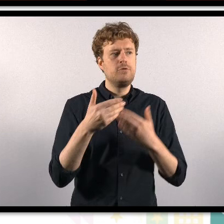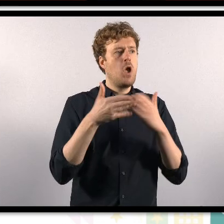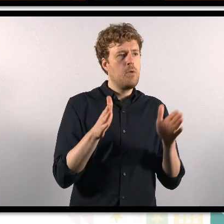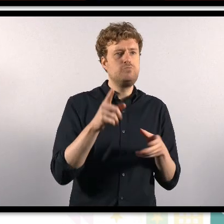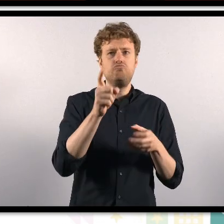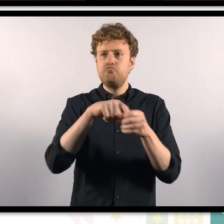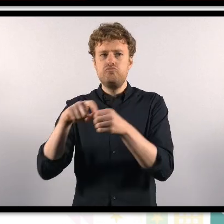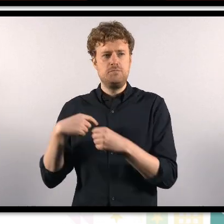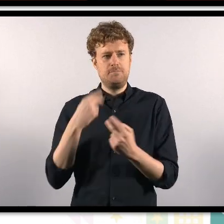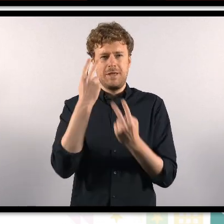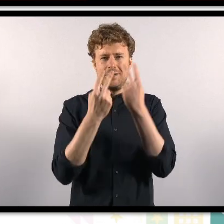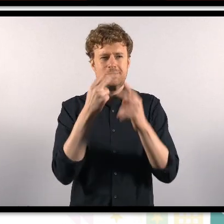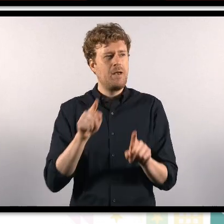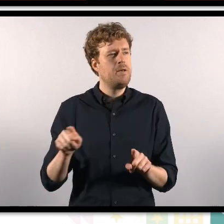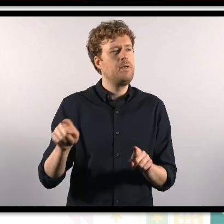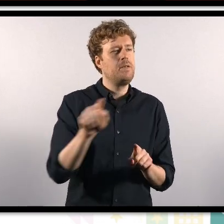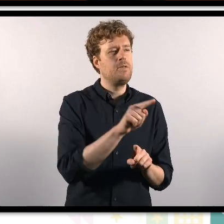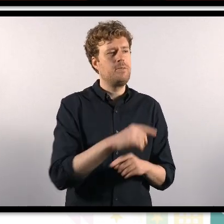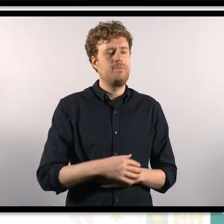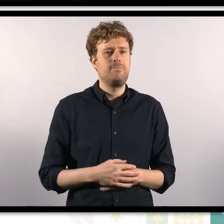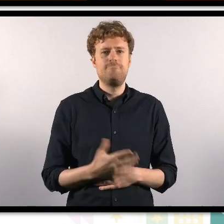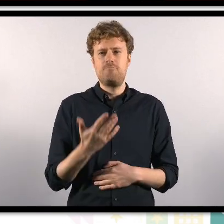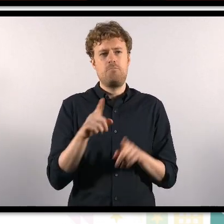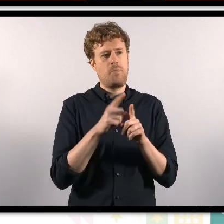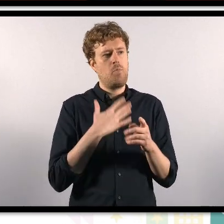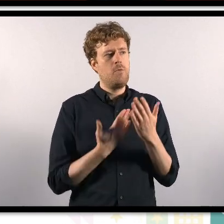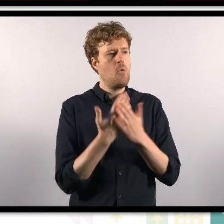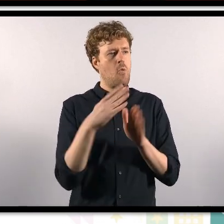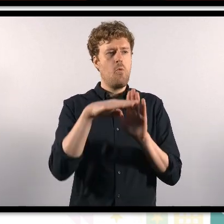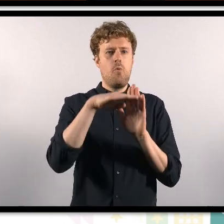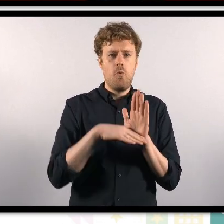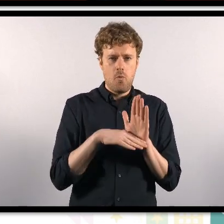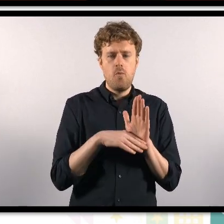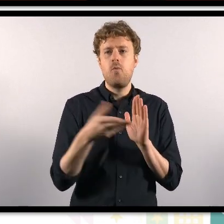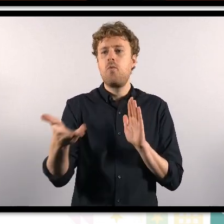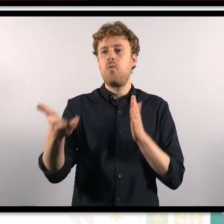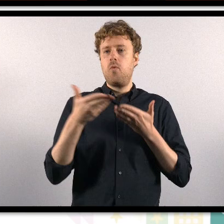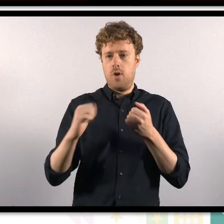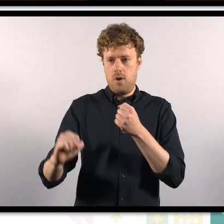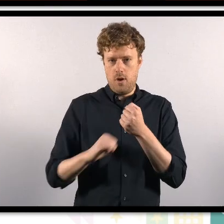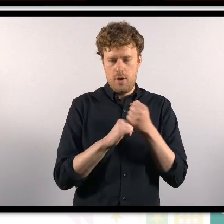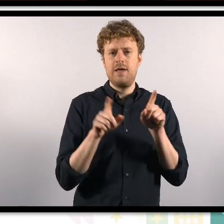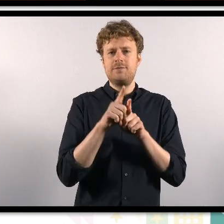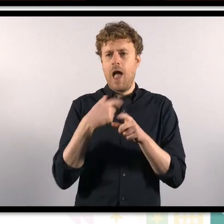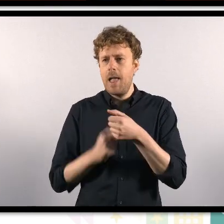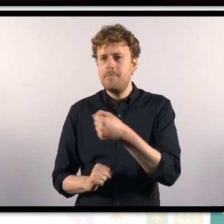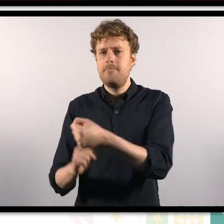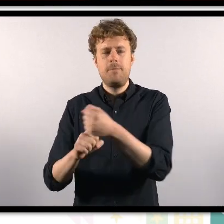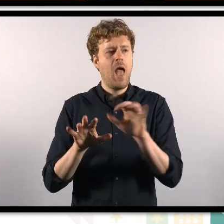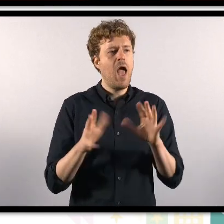Foundation and the Open Source Initiative to create a new training and certification called CODE, or Certified Open Source Developer. It's really meant